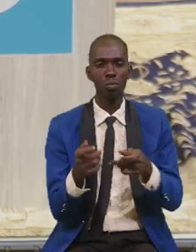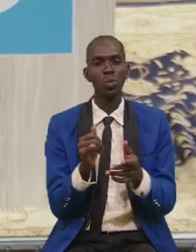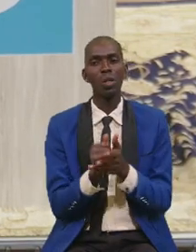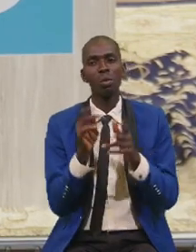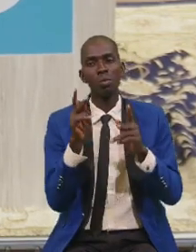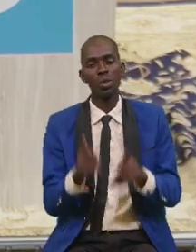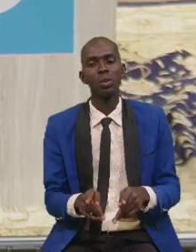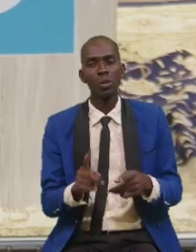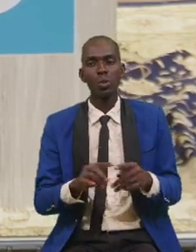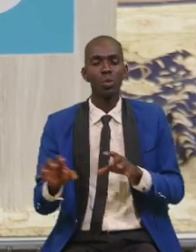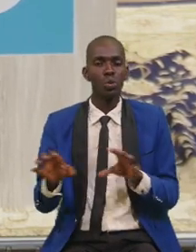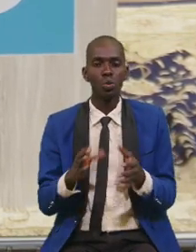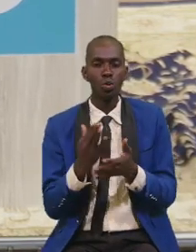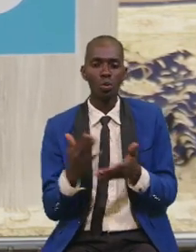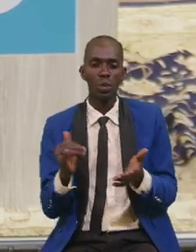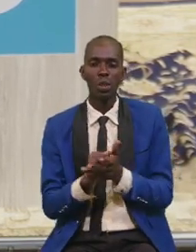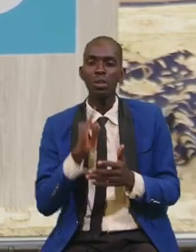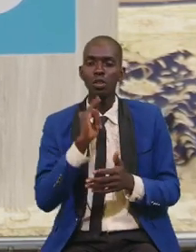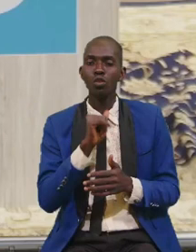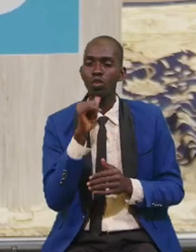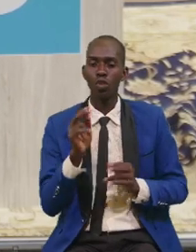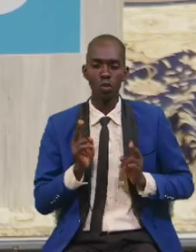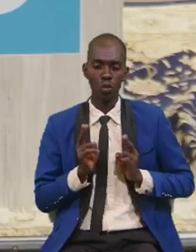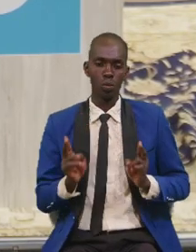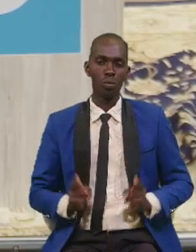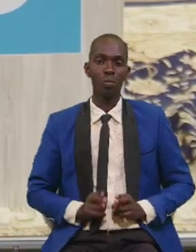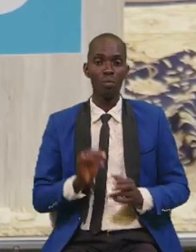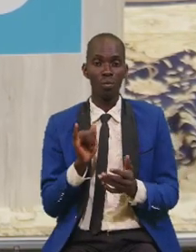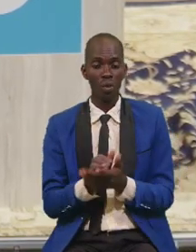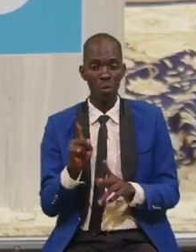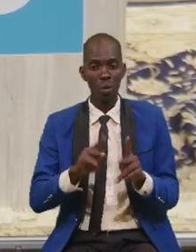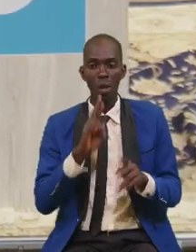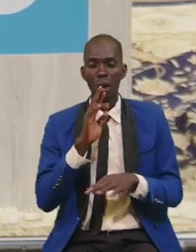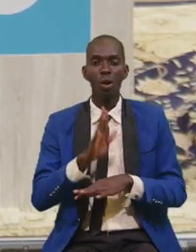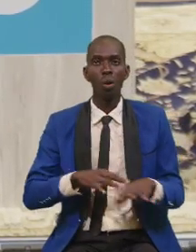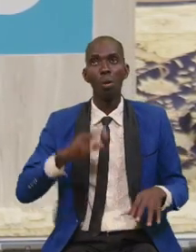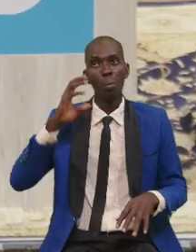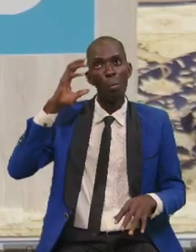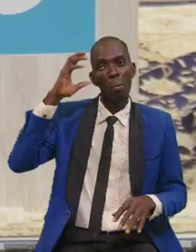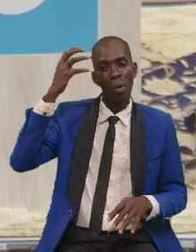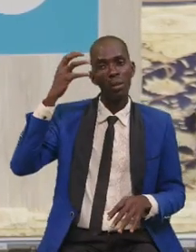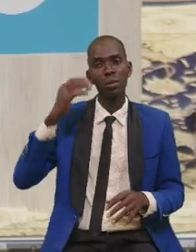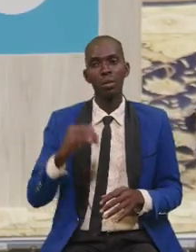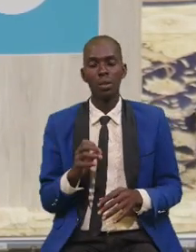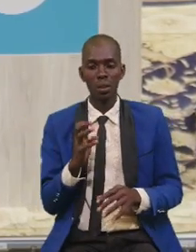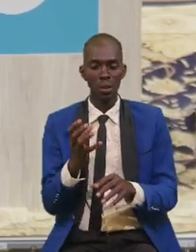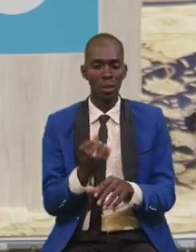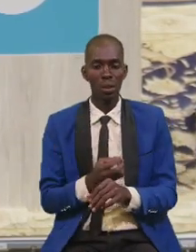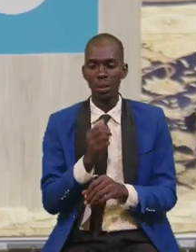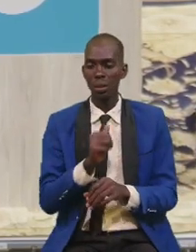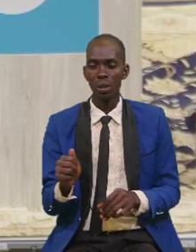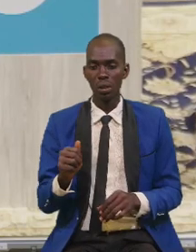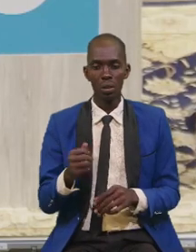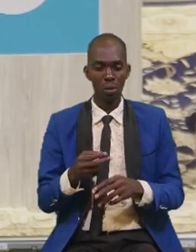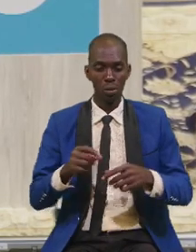superhuman. That's the people they call man. It takes an iron bar and it breaks it. That's not